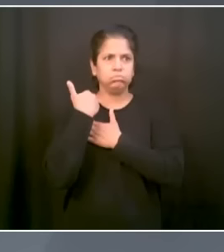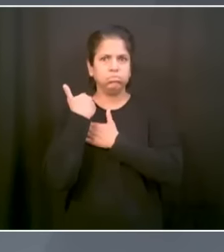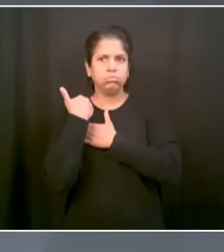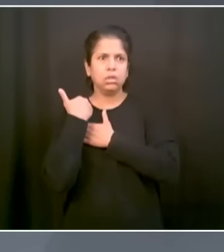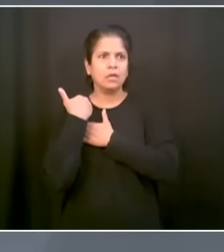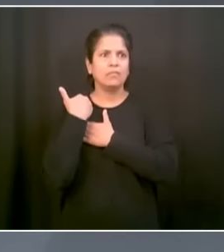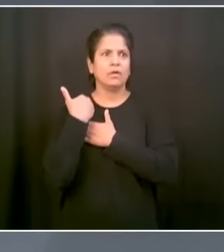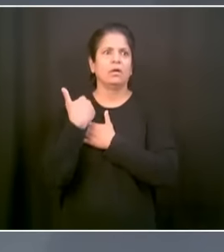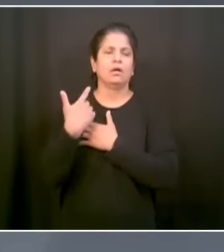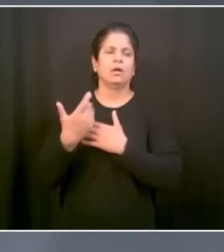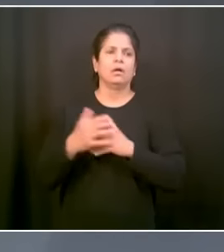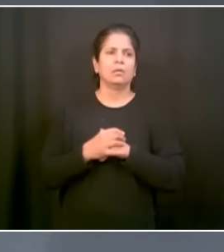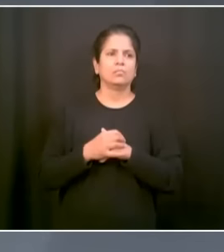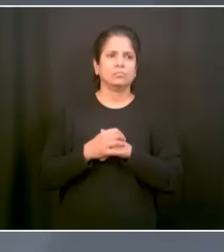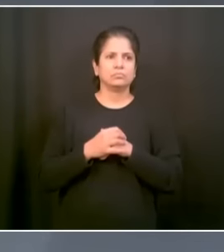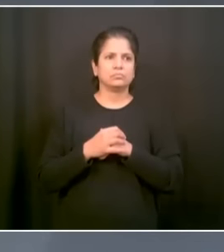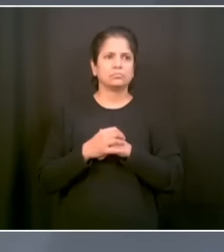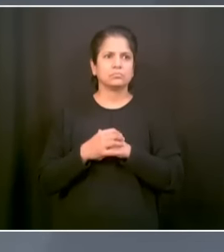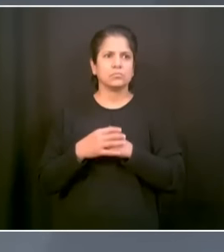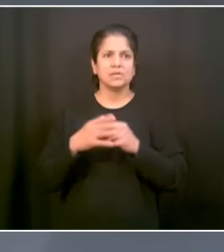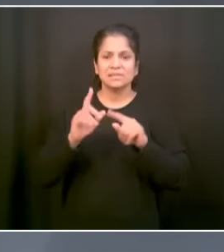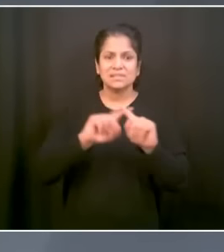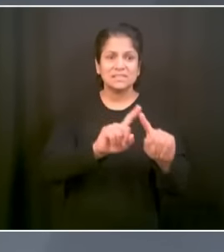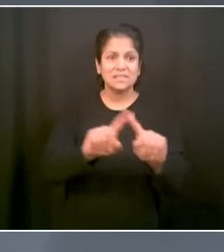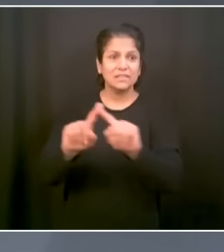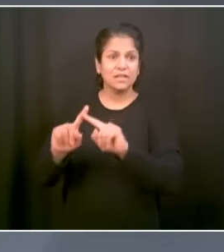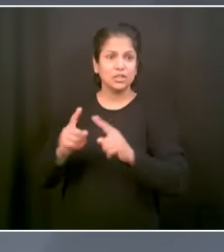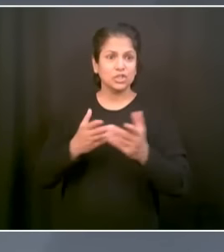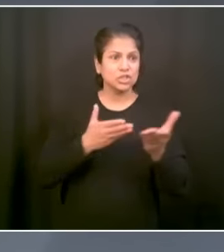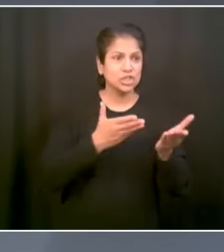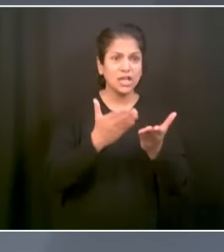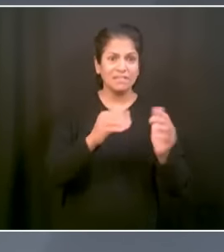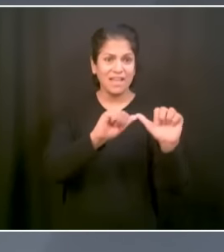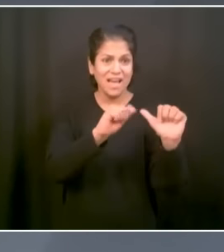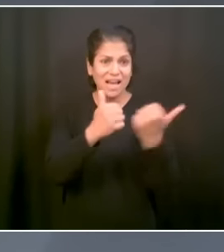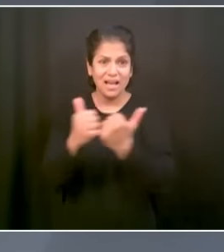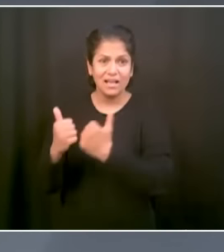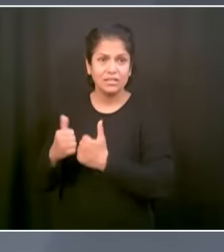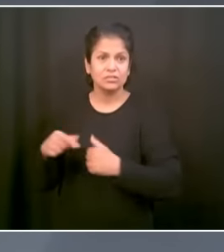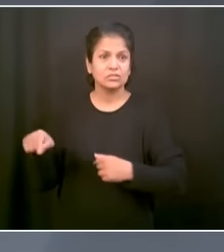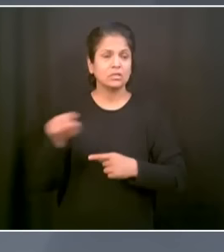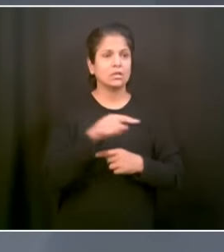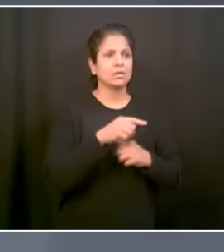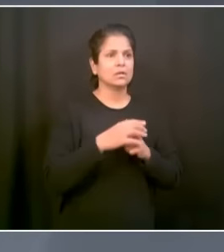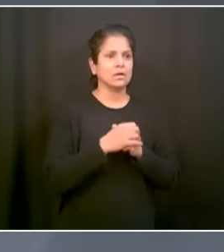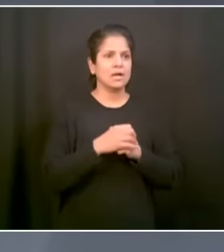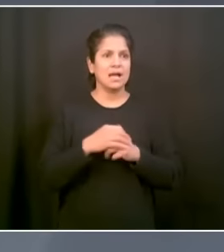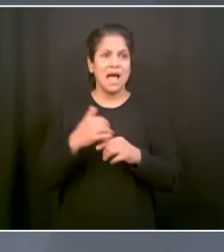of services, agencies, and departments. And I'm heartened by the fact that we have